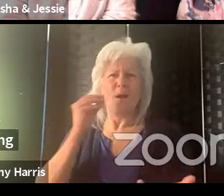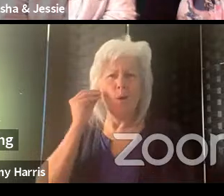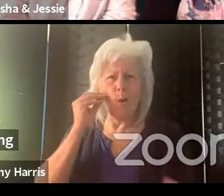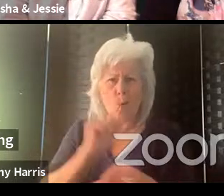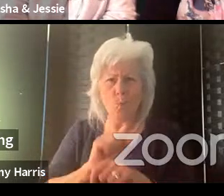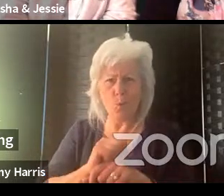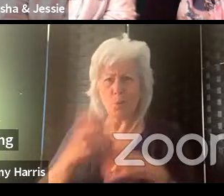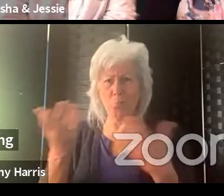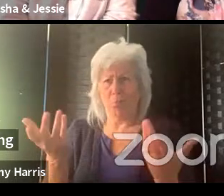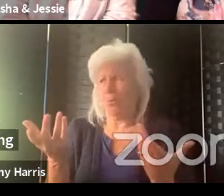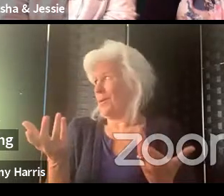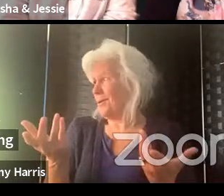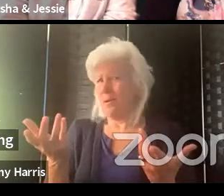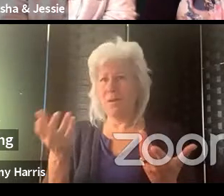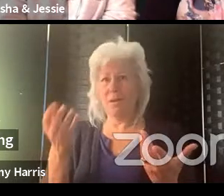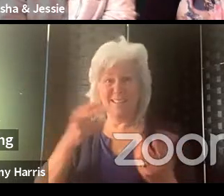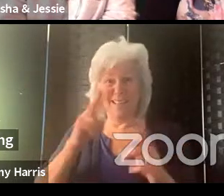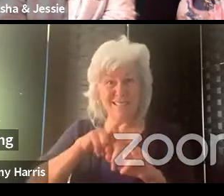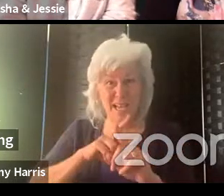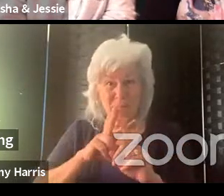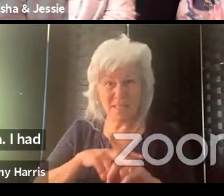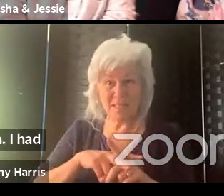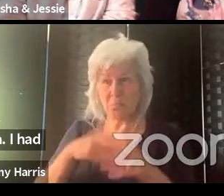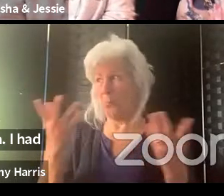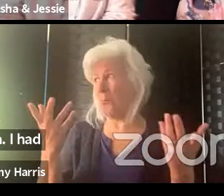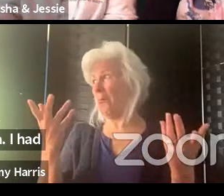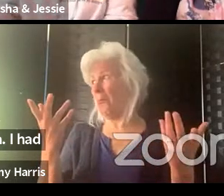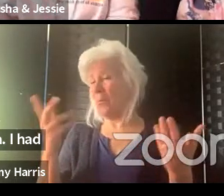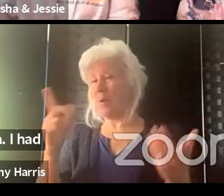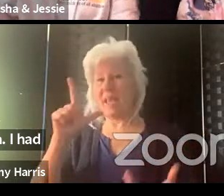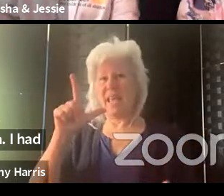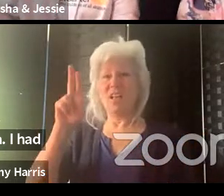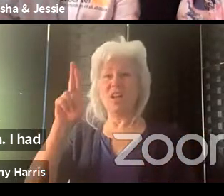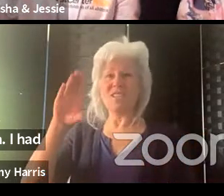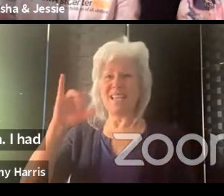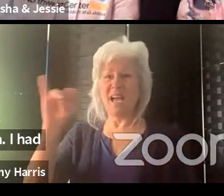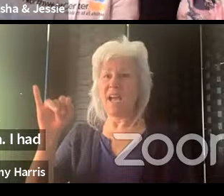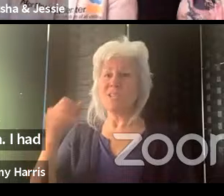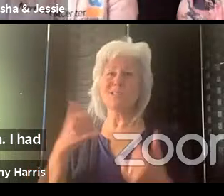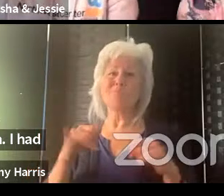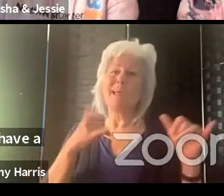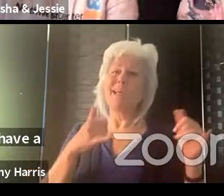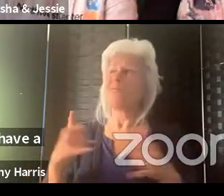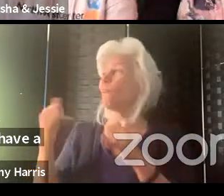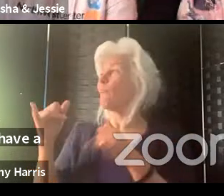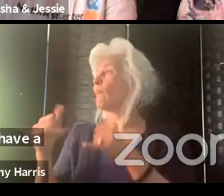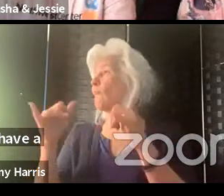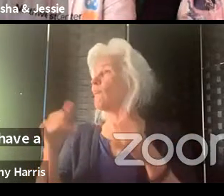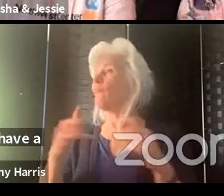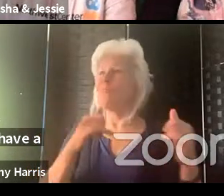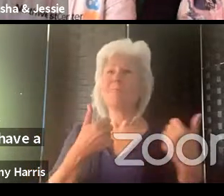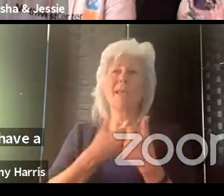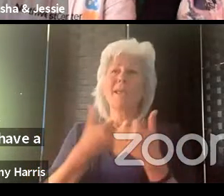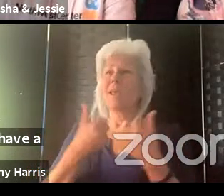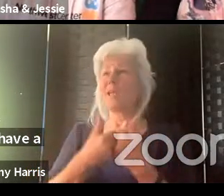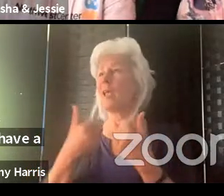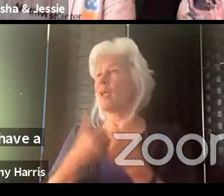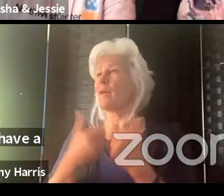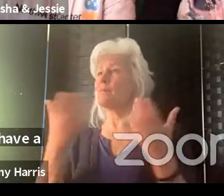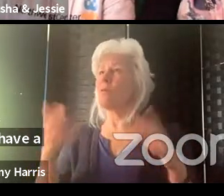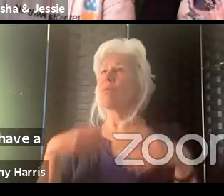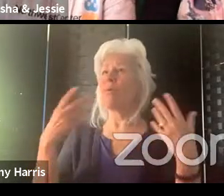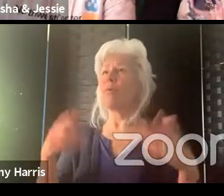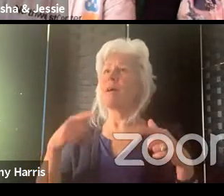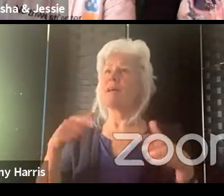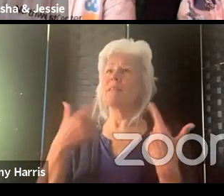assignments. All I needed to do in LRCI was play games and daily life tasks with a little bit of practical life